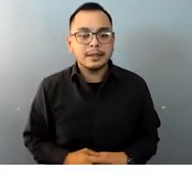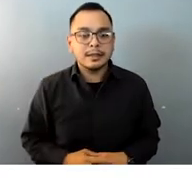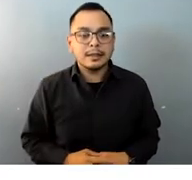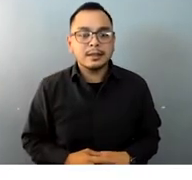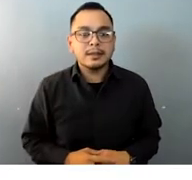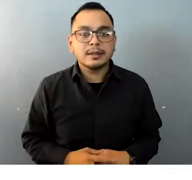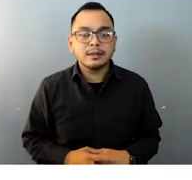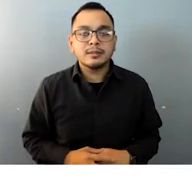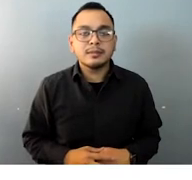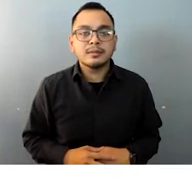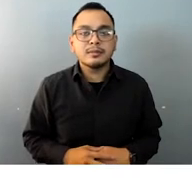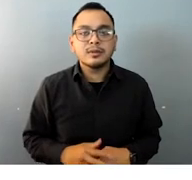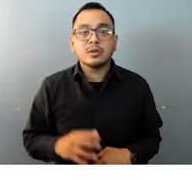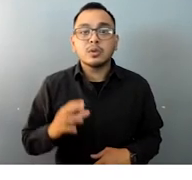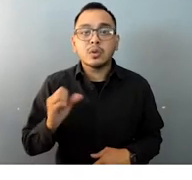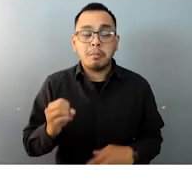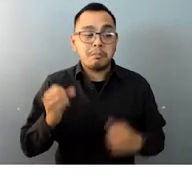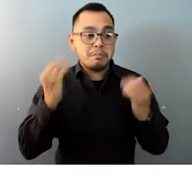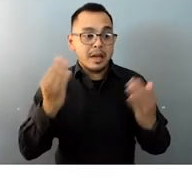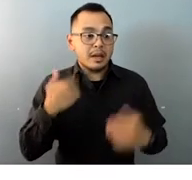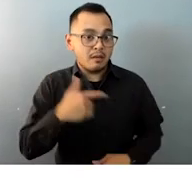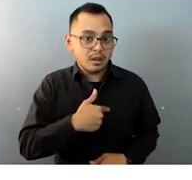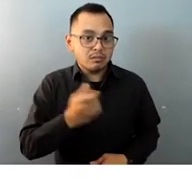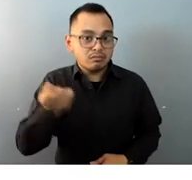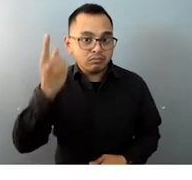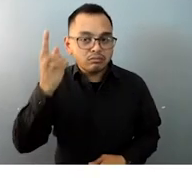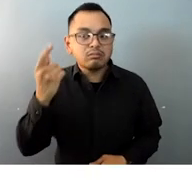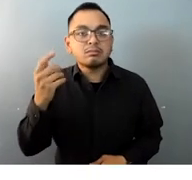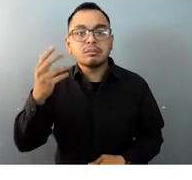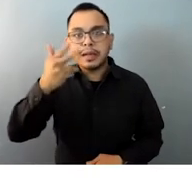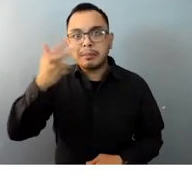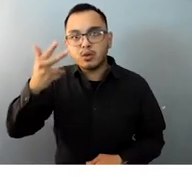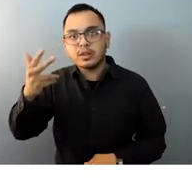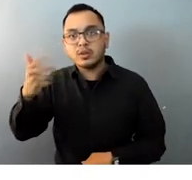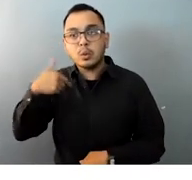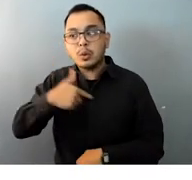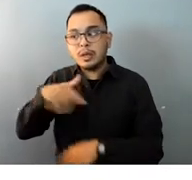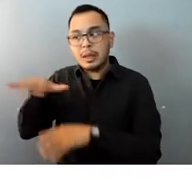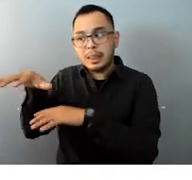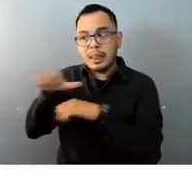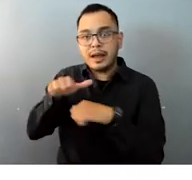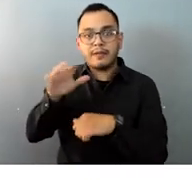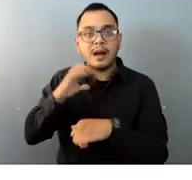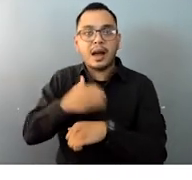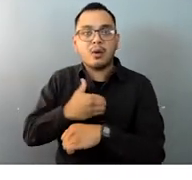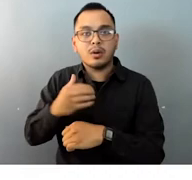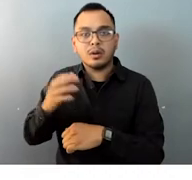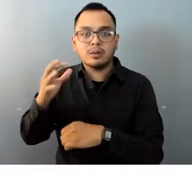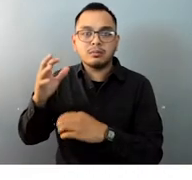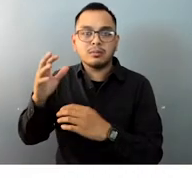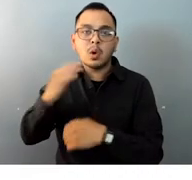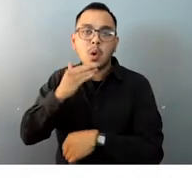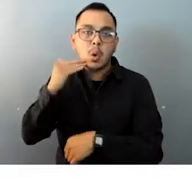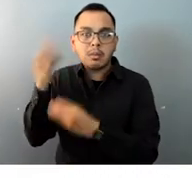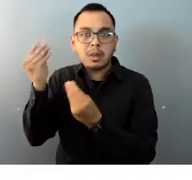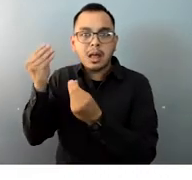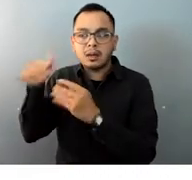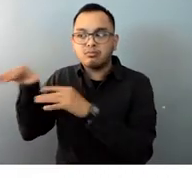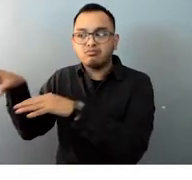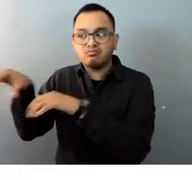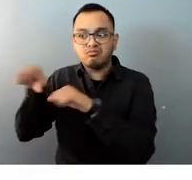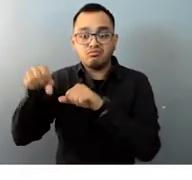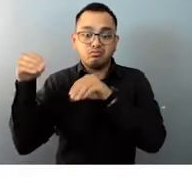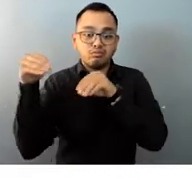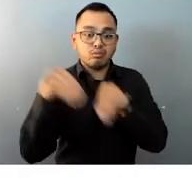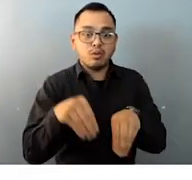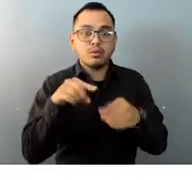LGBTQ kids. Okay, so many of us are immigrants, right? We've left our motherland to, you